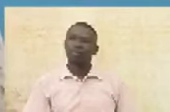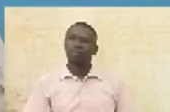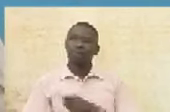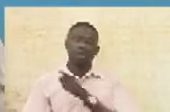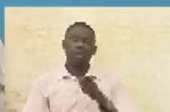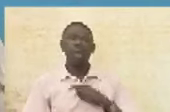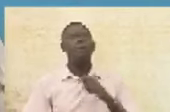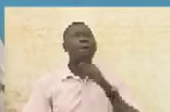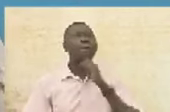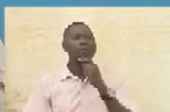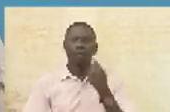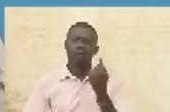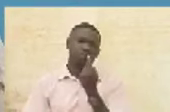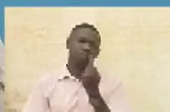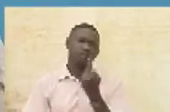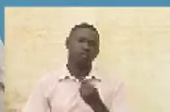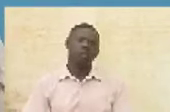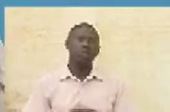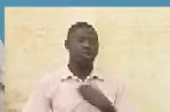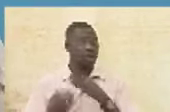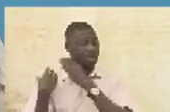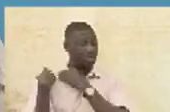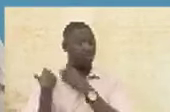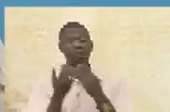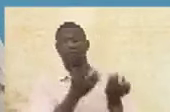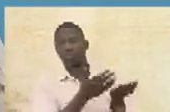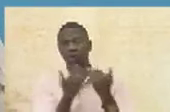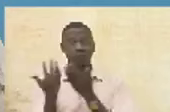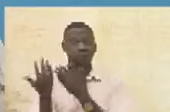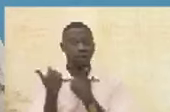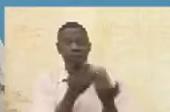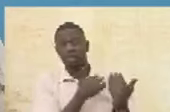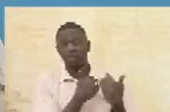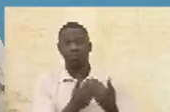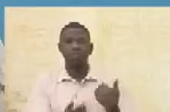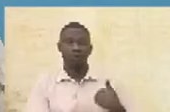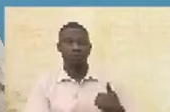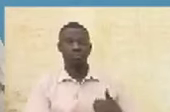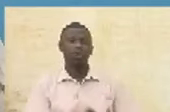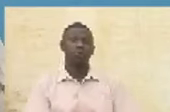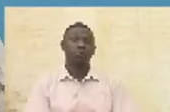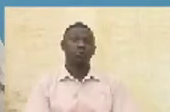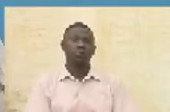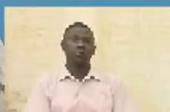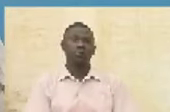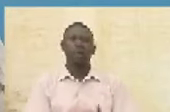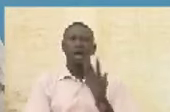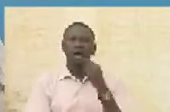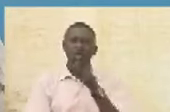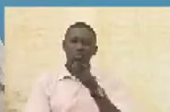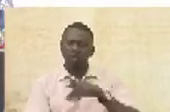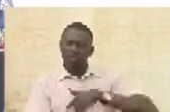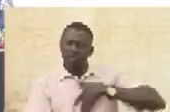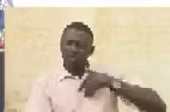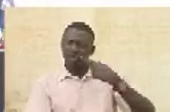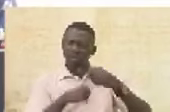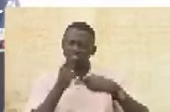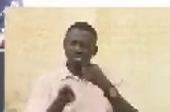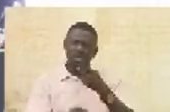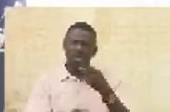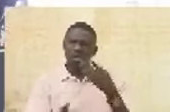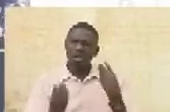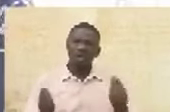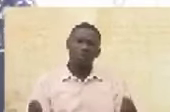male, they are responsible for bathing us. How did you feel about that? Yo je nyaadi le